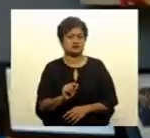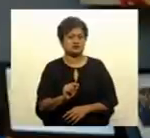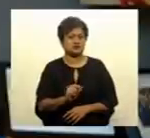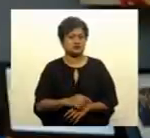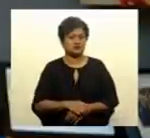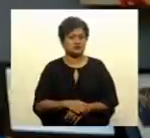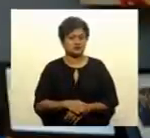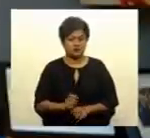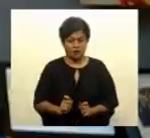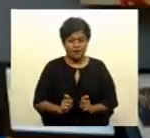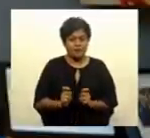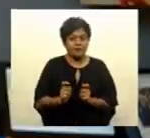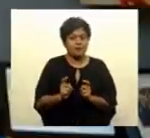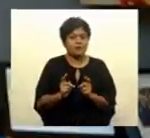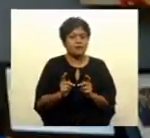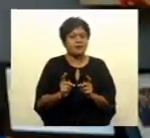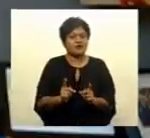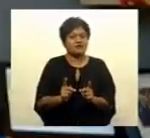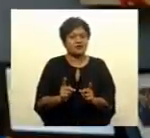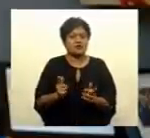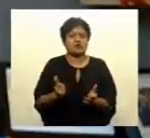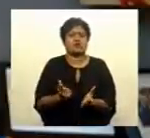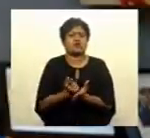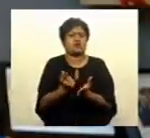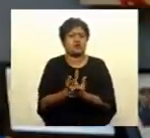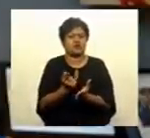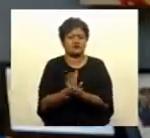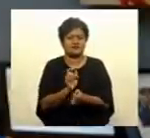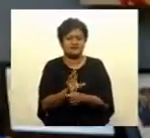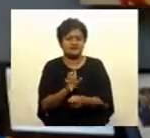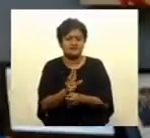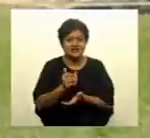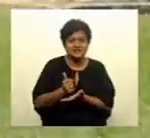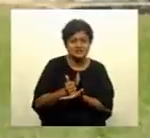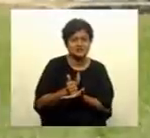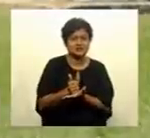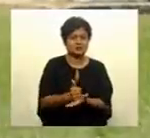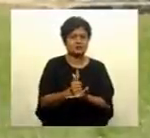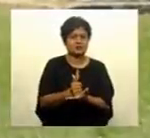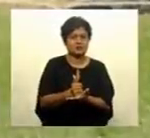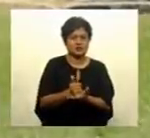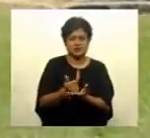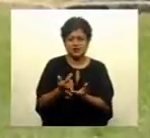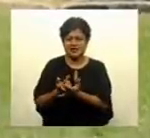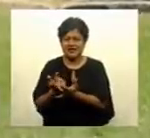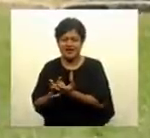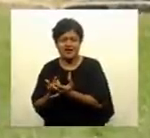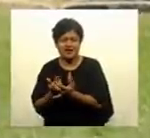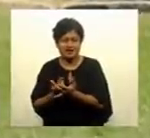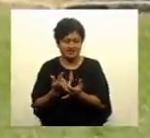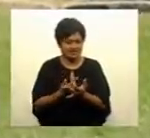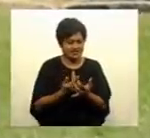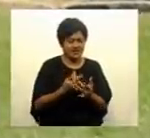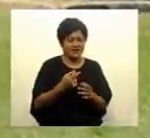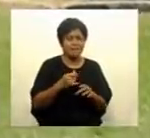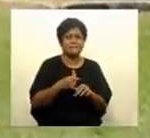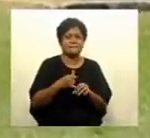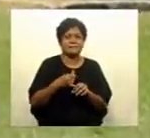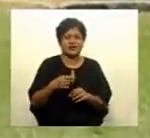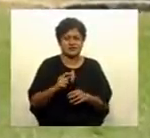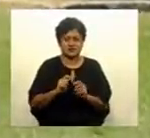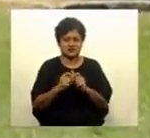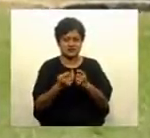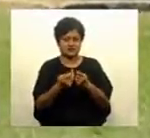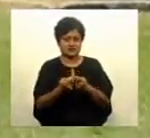to provide a lot of advice and logistical support to other relevant health authorities. In the past,